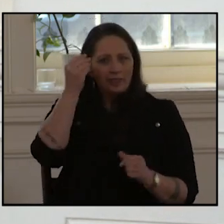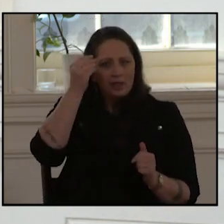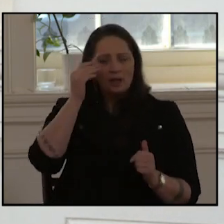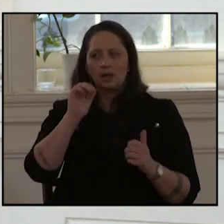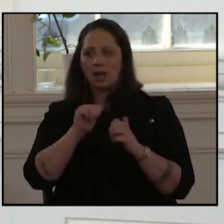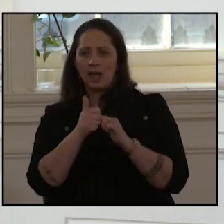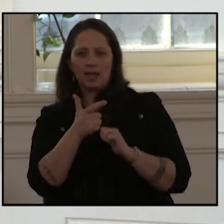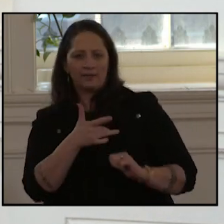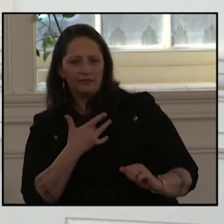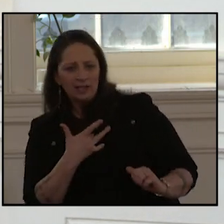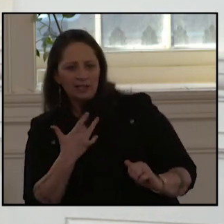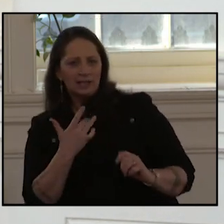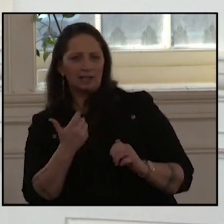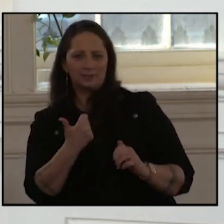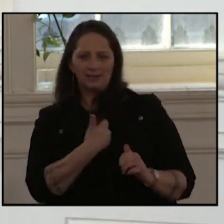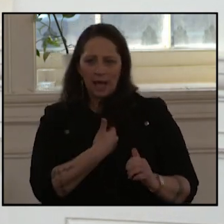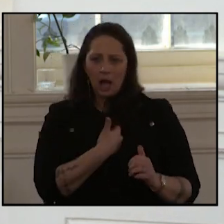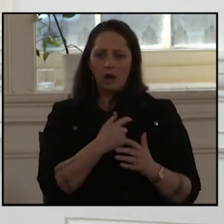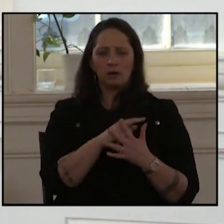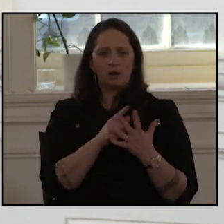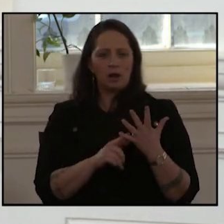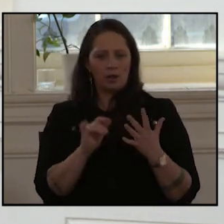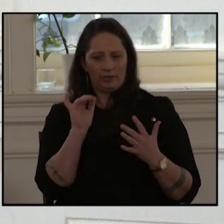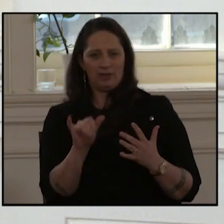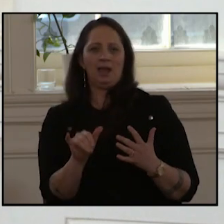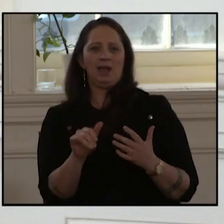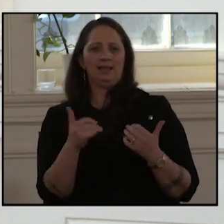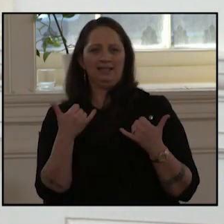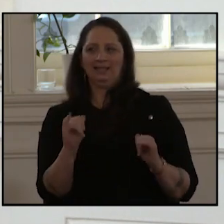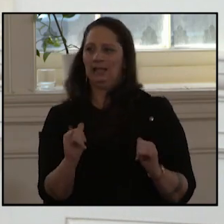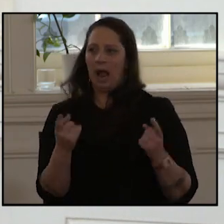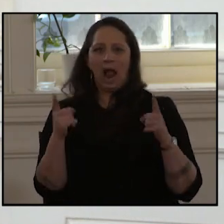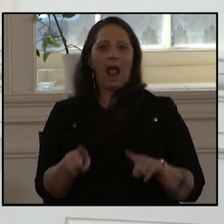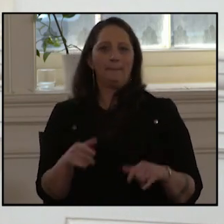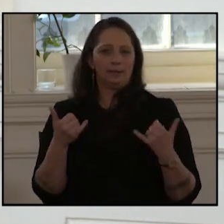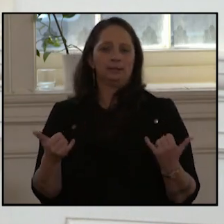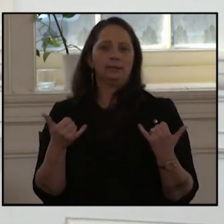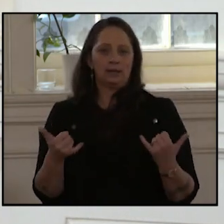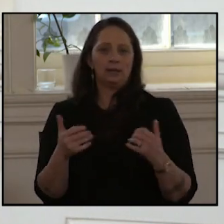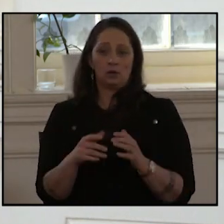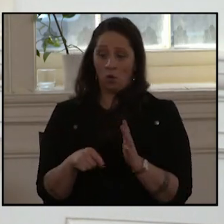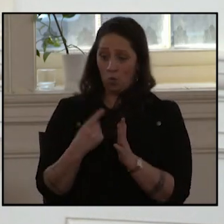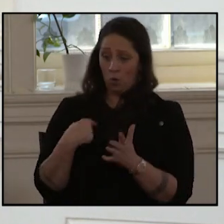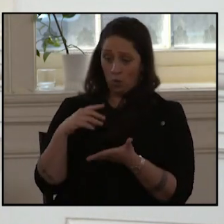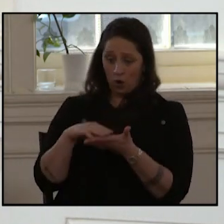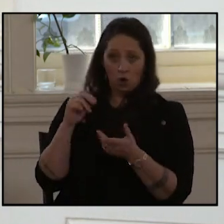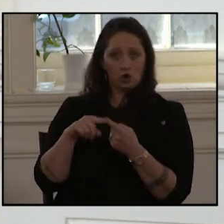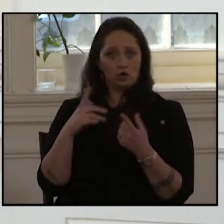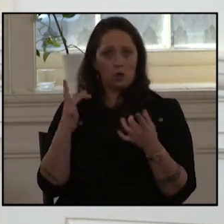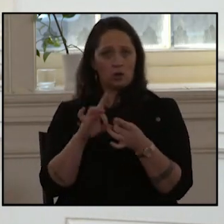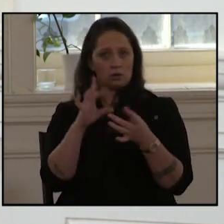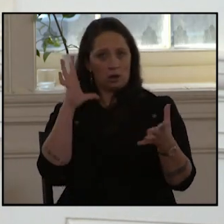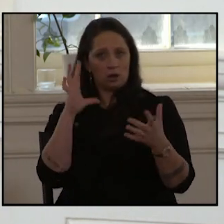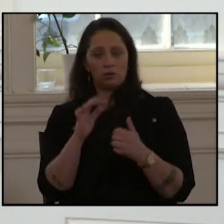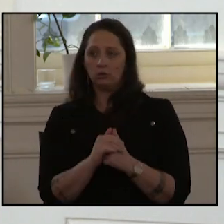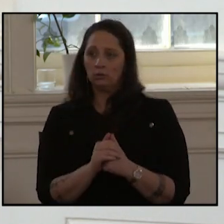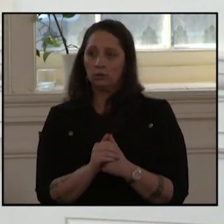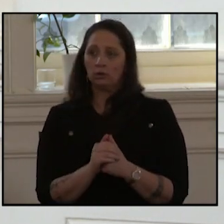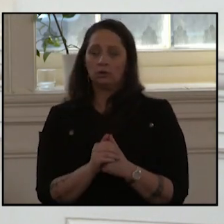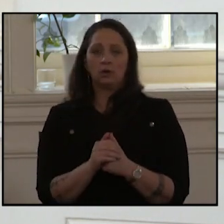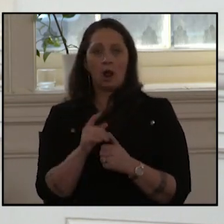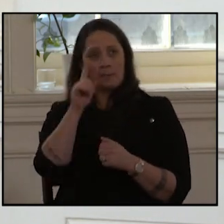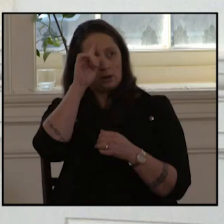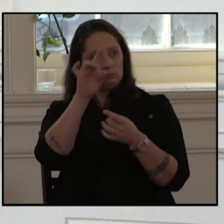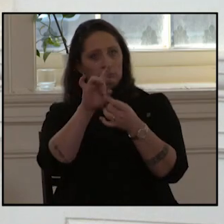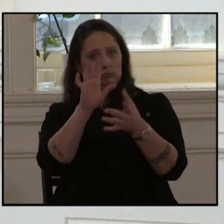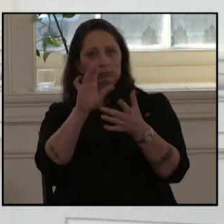believe, how they feel about themselves. And so that still exists today. So once we learn how to decolonize our